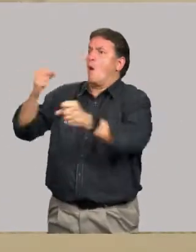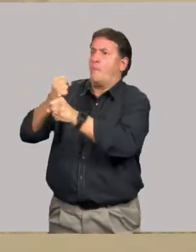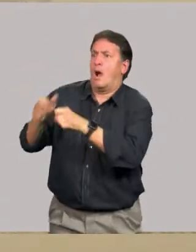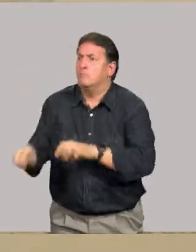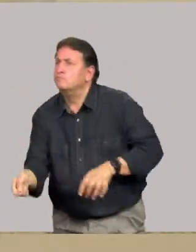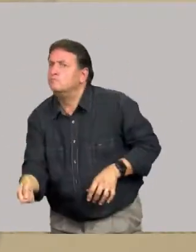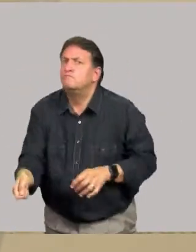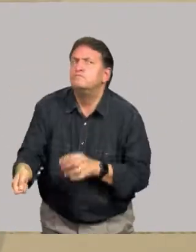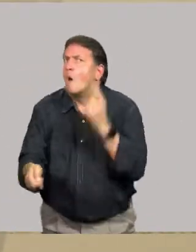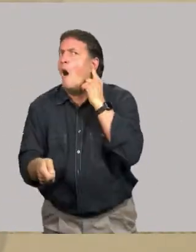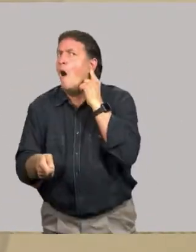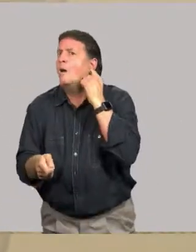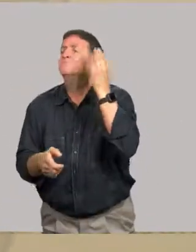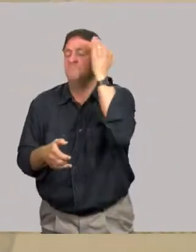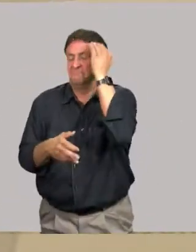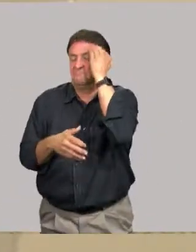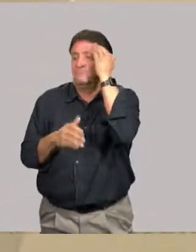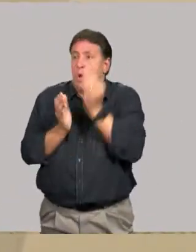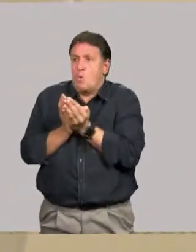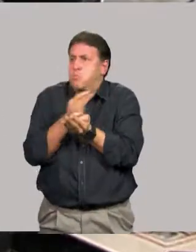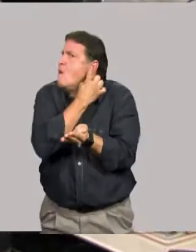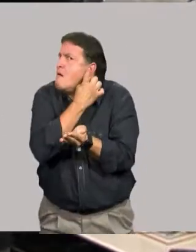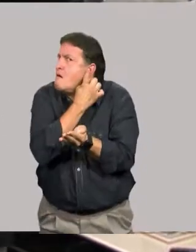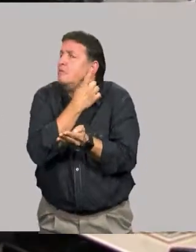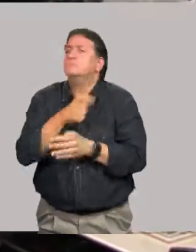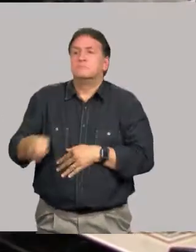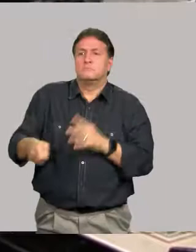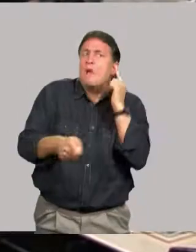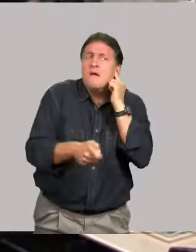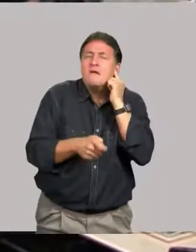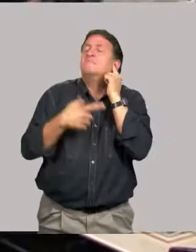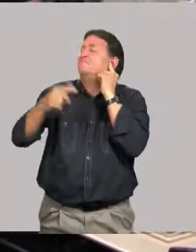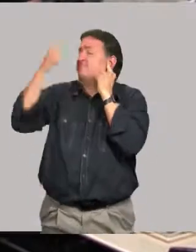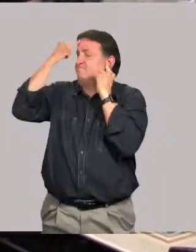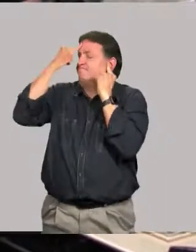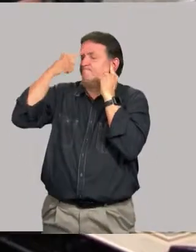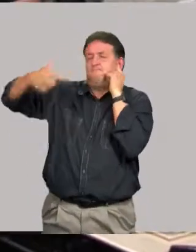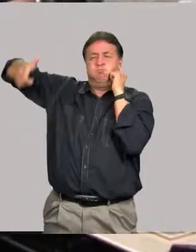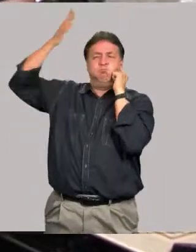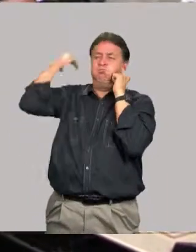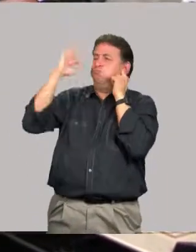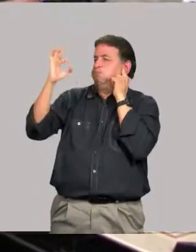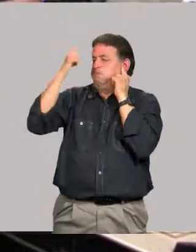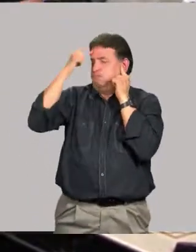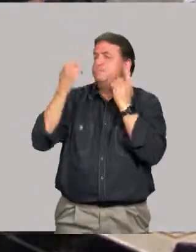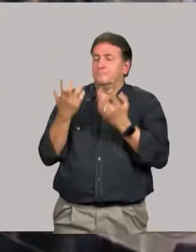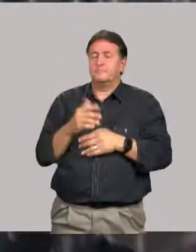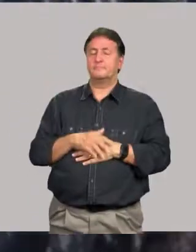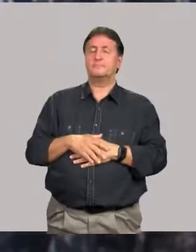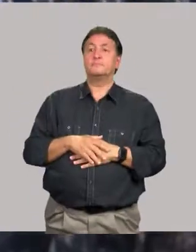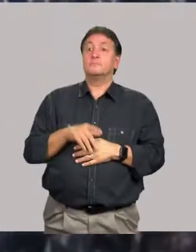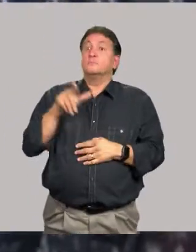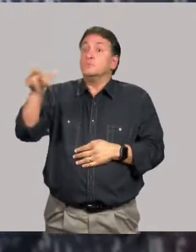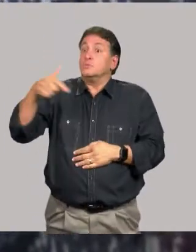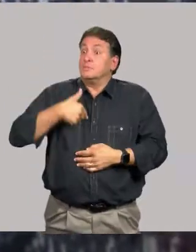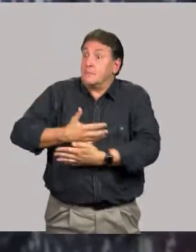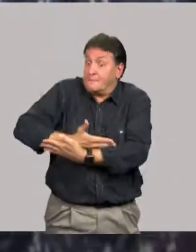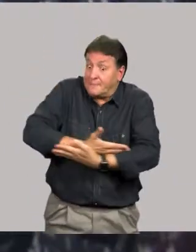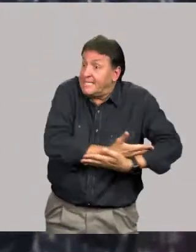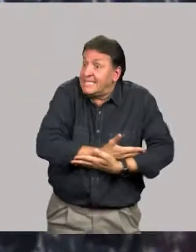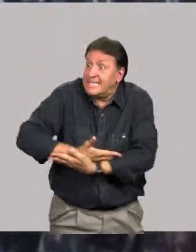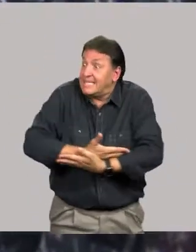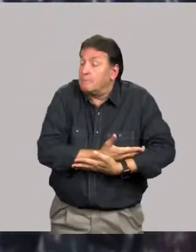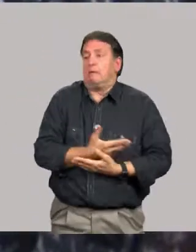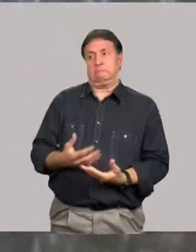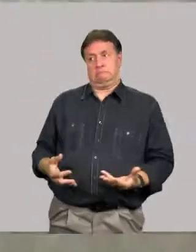and other supplies during a power outage. What about a whistle? Perfect. Always carry a whistle with you